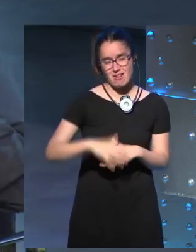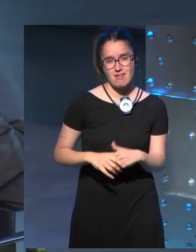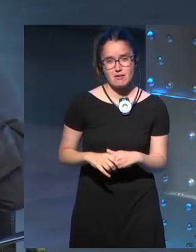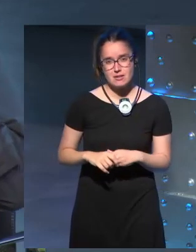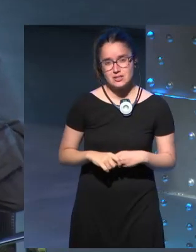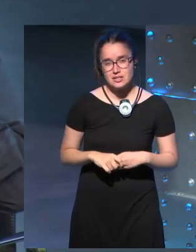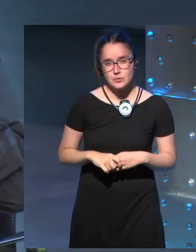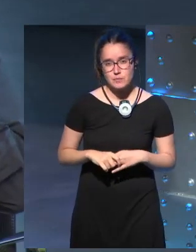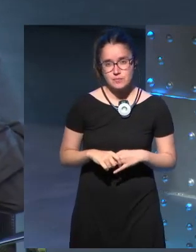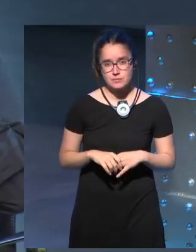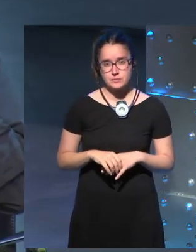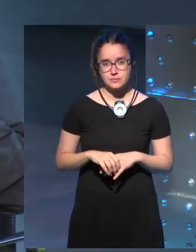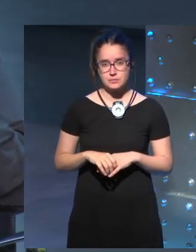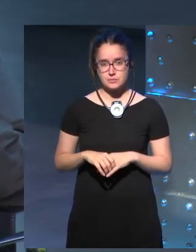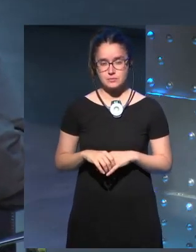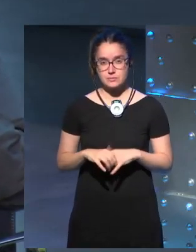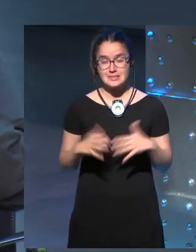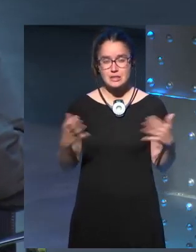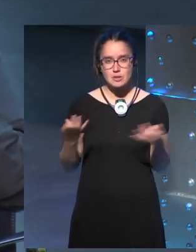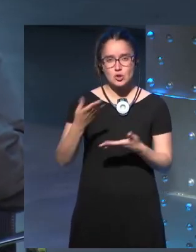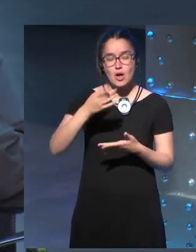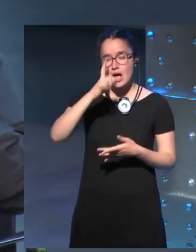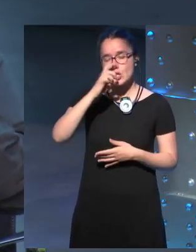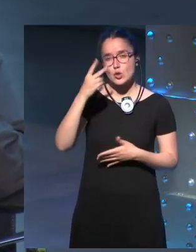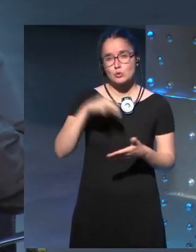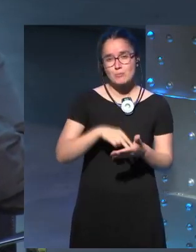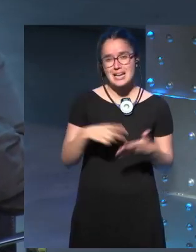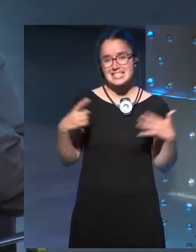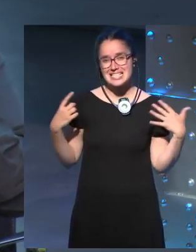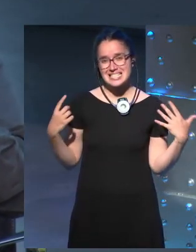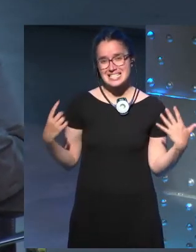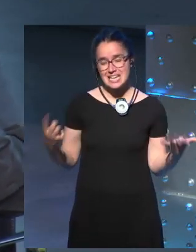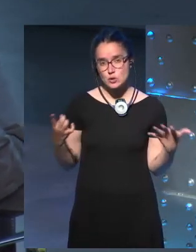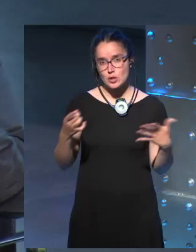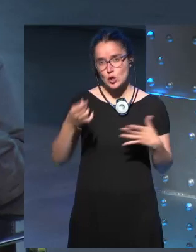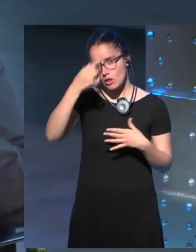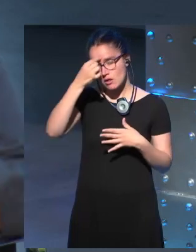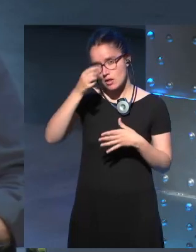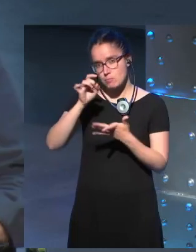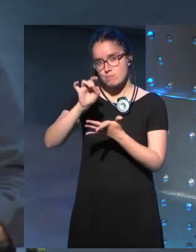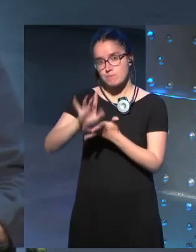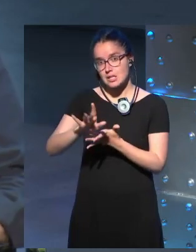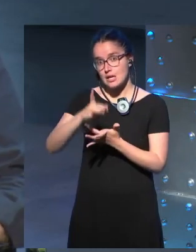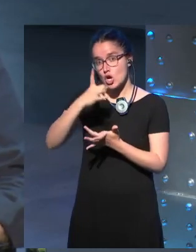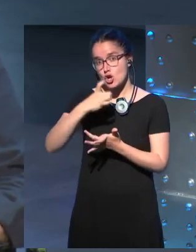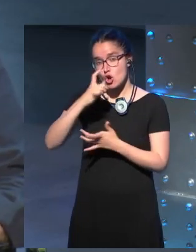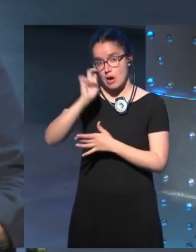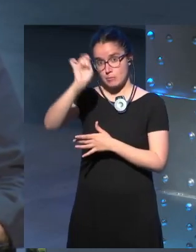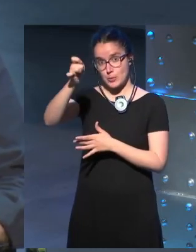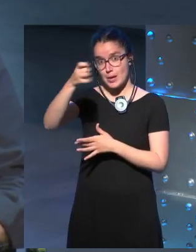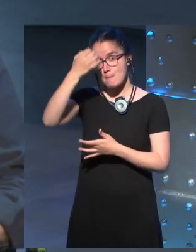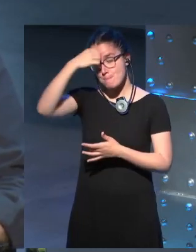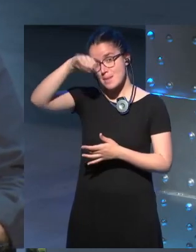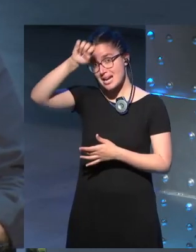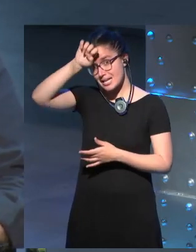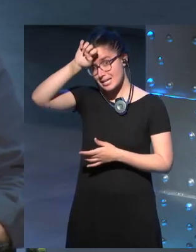And what happened in 2006 was when Zidane was shown the red card in Berlin, it wasn't the red card, it was the